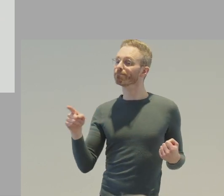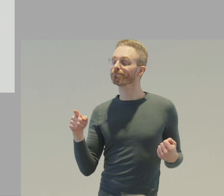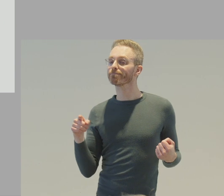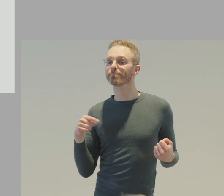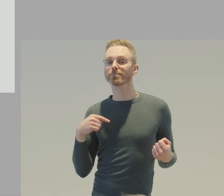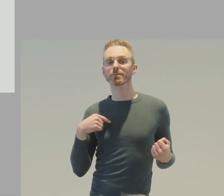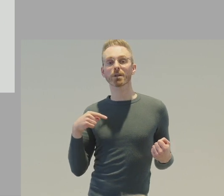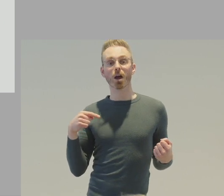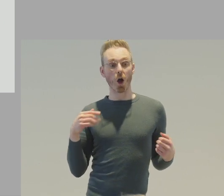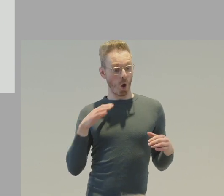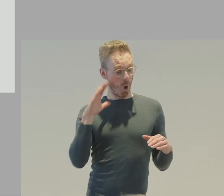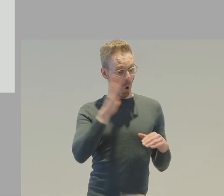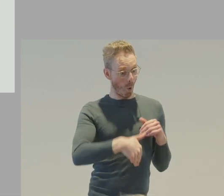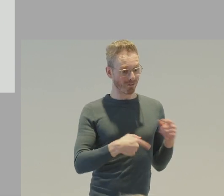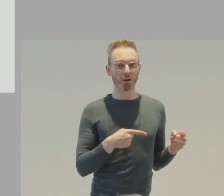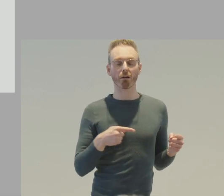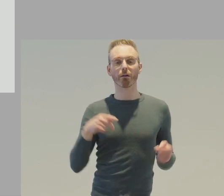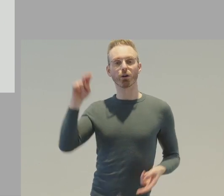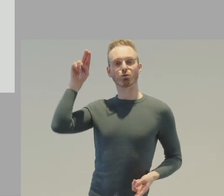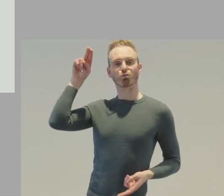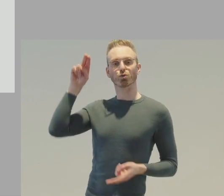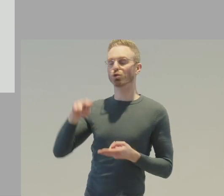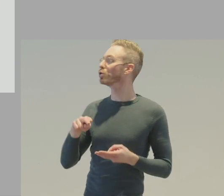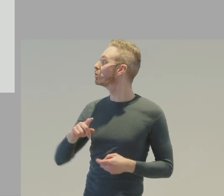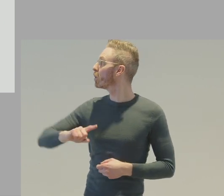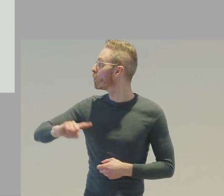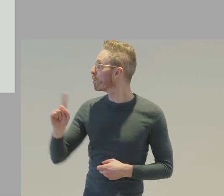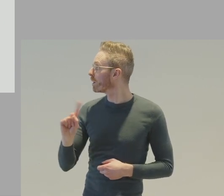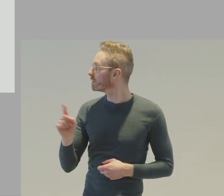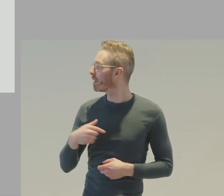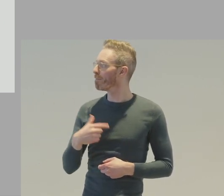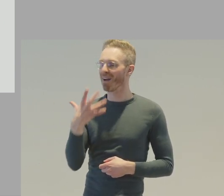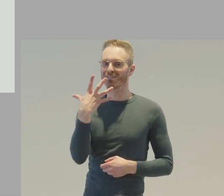by 55p. So if you earned